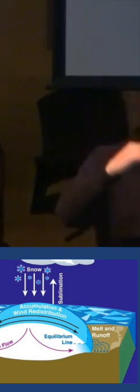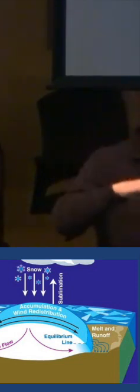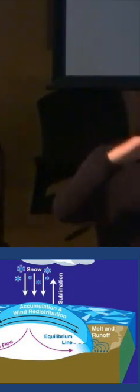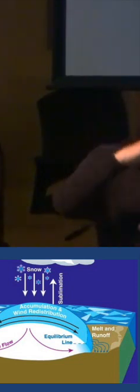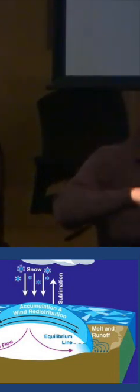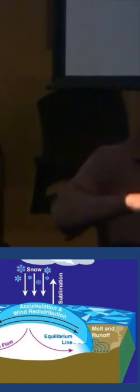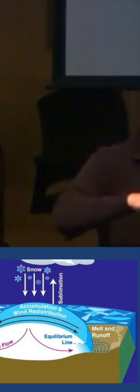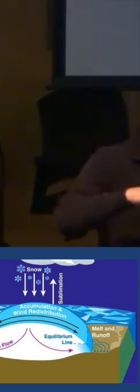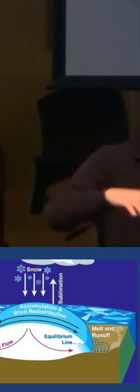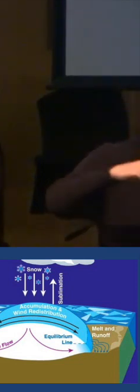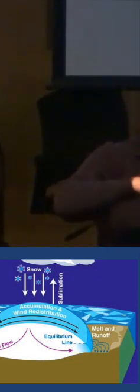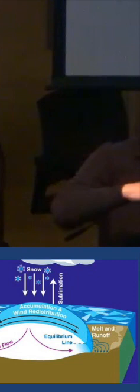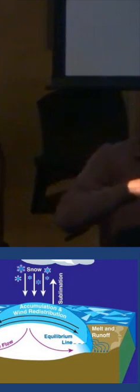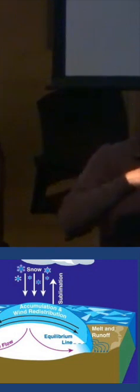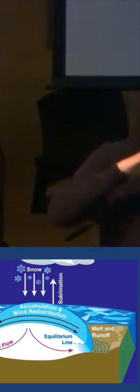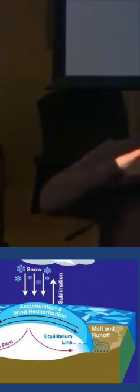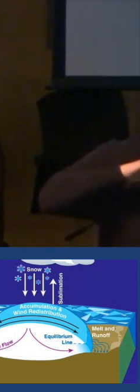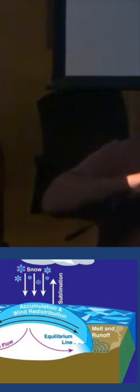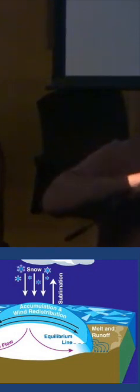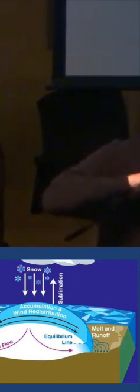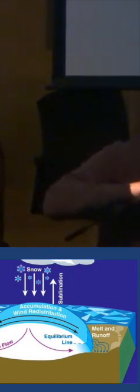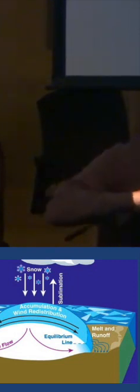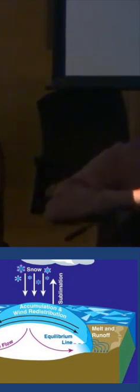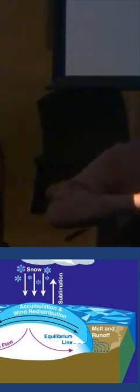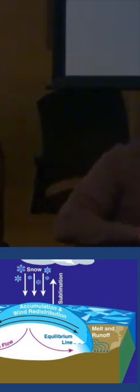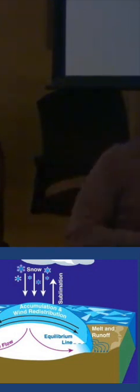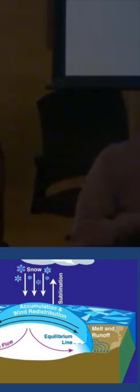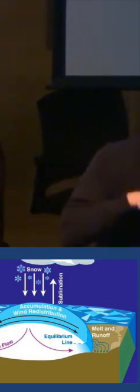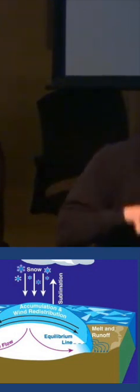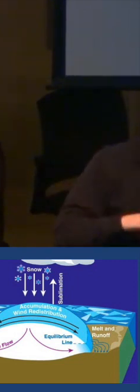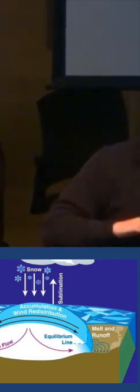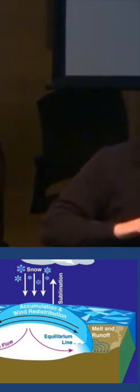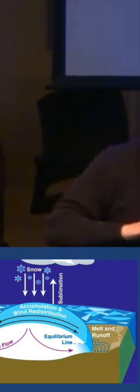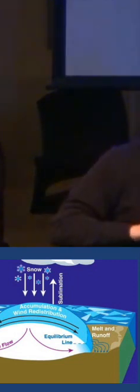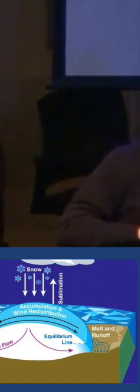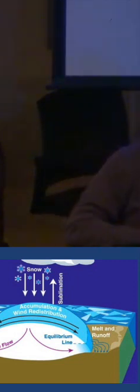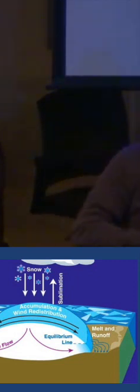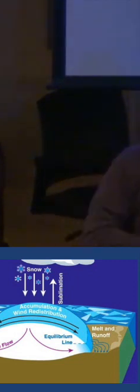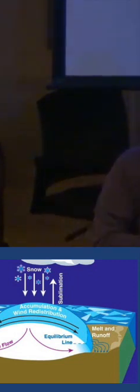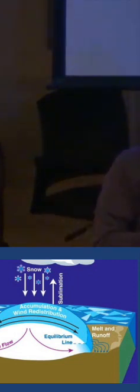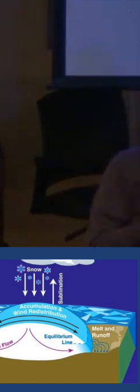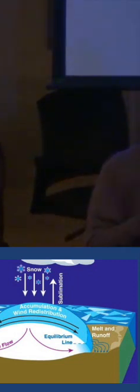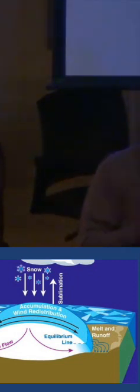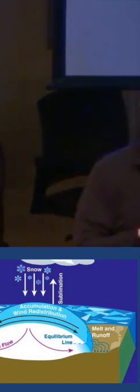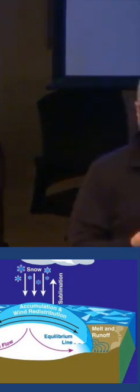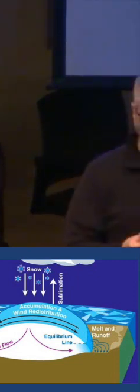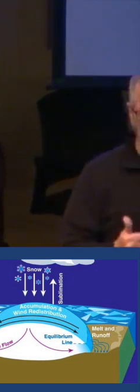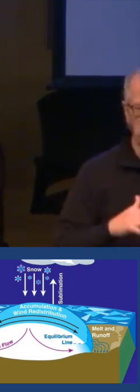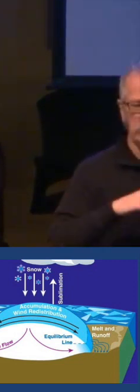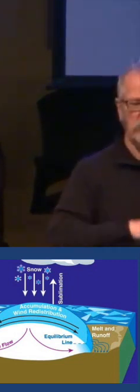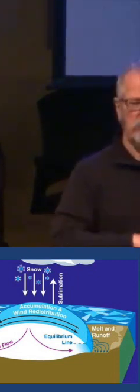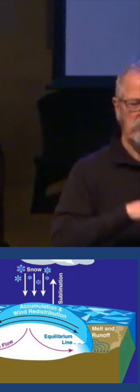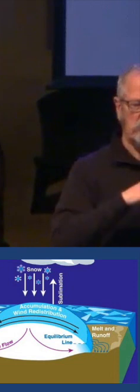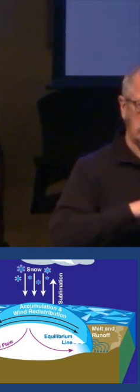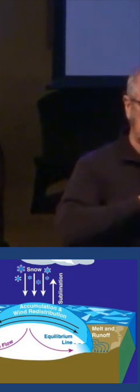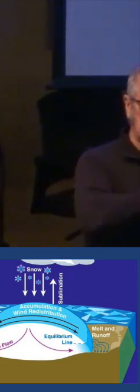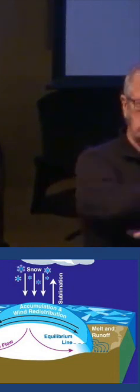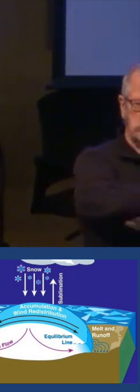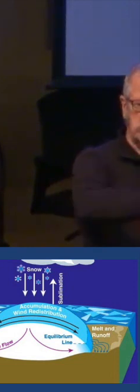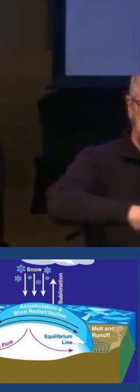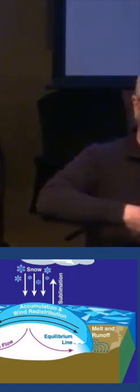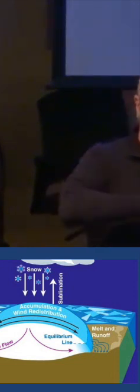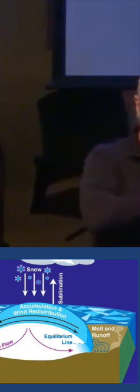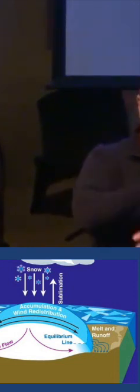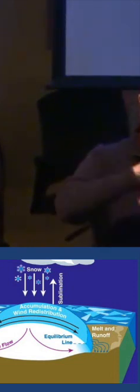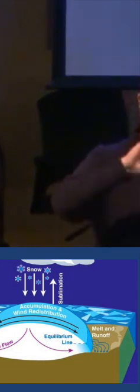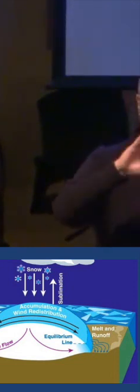glaciers and surface melt maintain this balance. So one way to think about an ice sheet